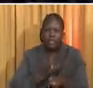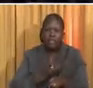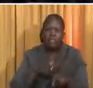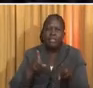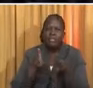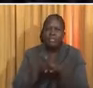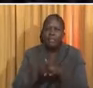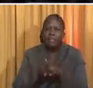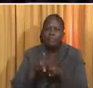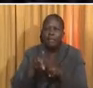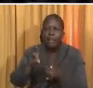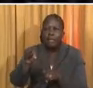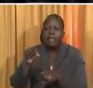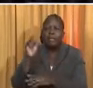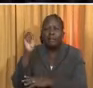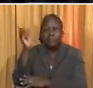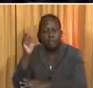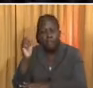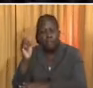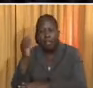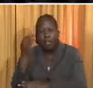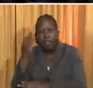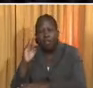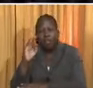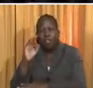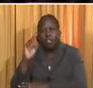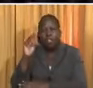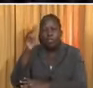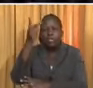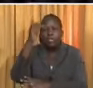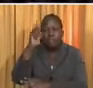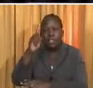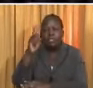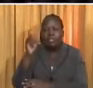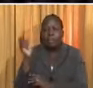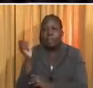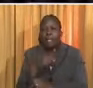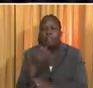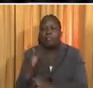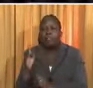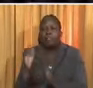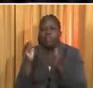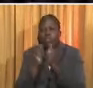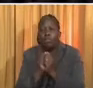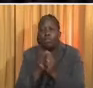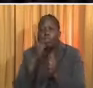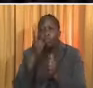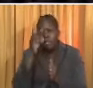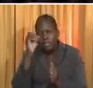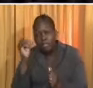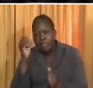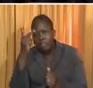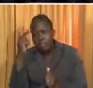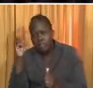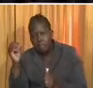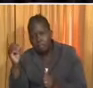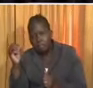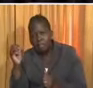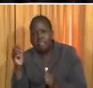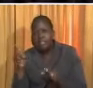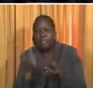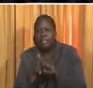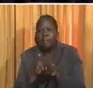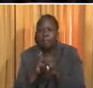to the President on 21st October 2020. It was subsequently launched on 26th